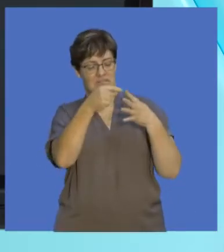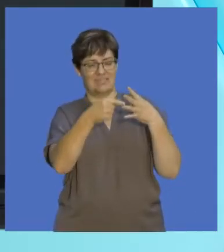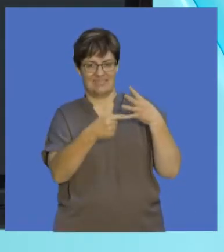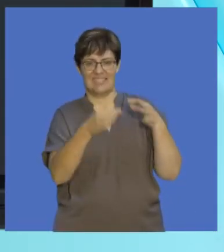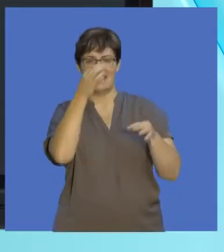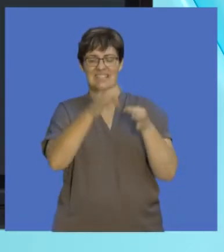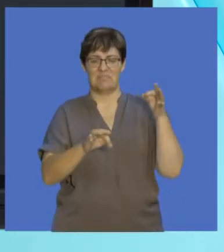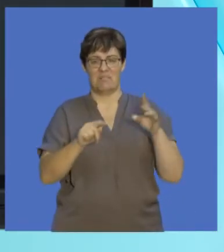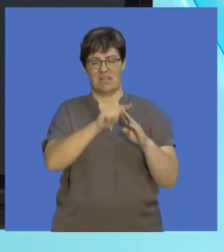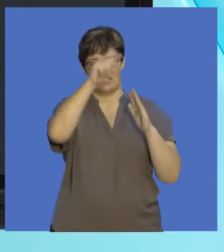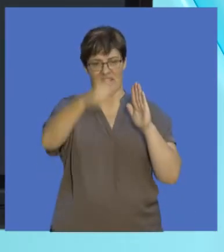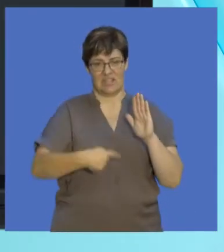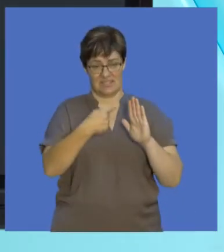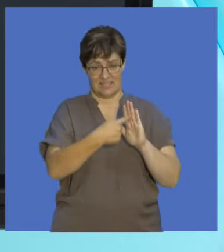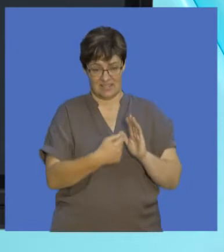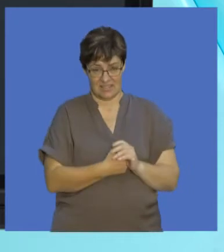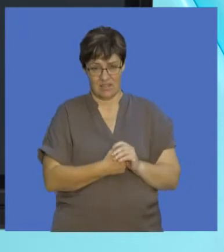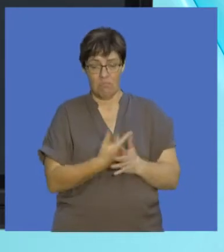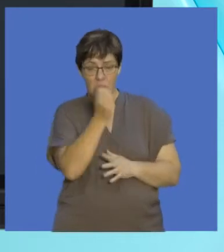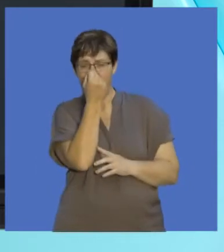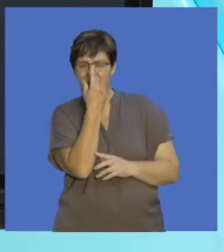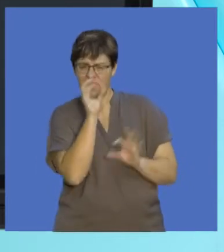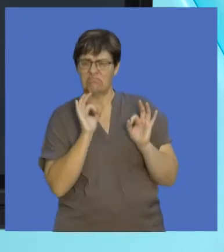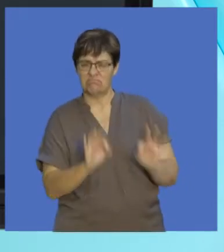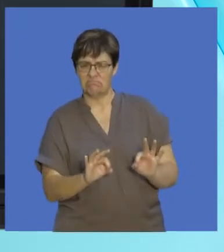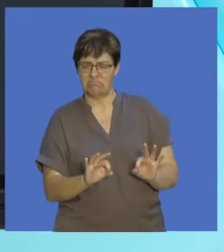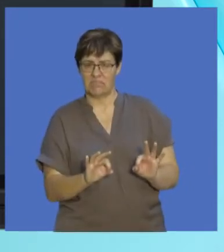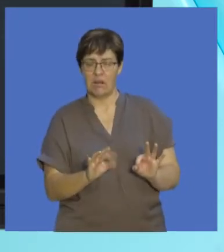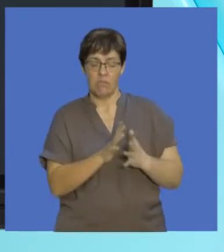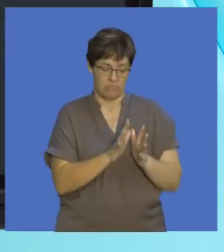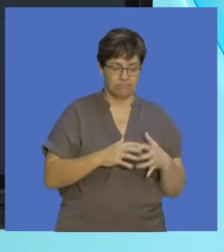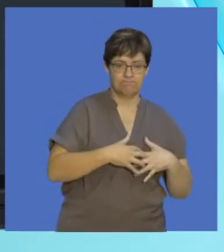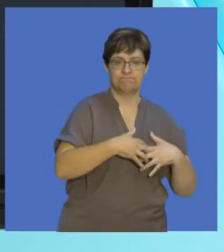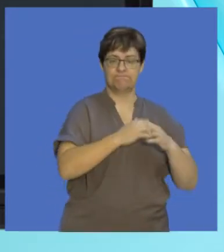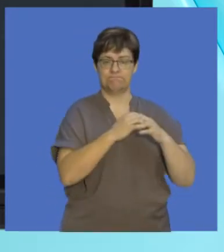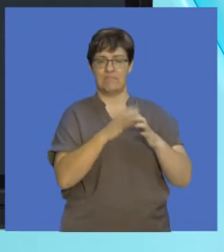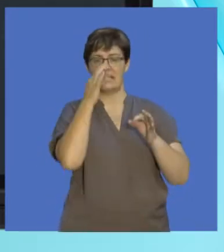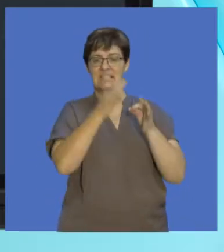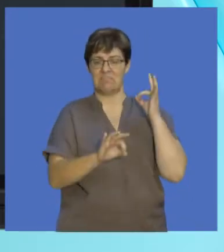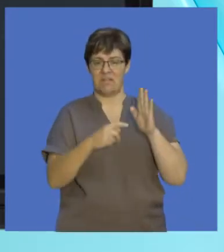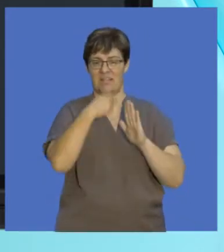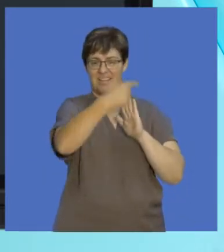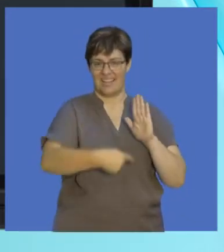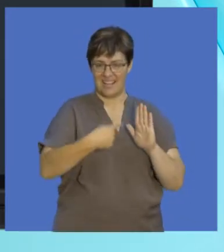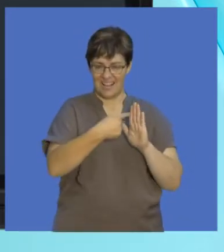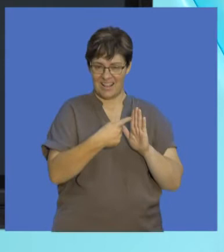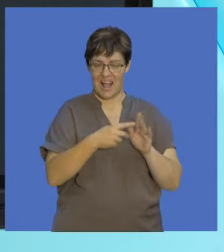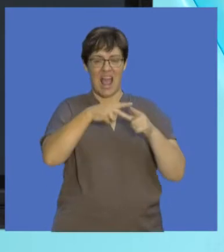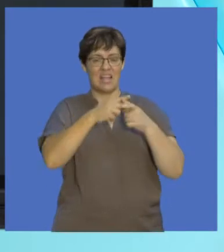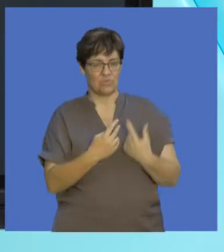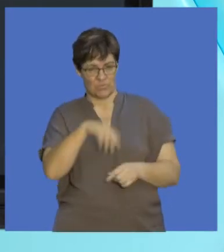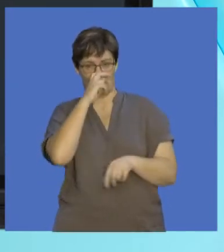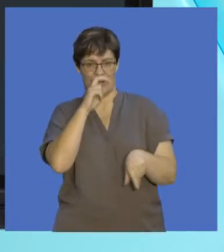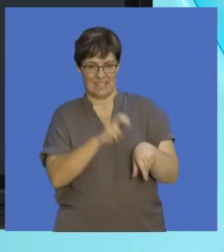a simple electric circuit from our earlier grades. We understand that for us to set up a simple circuit, we need certain instruments